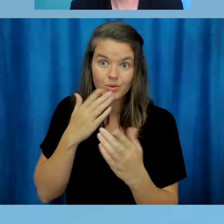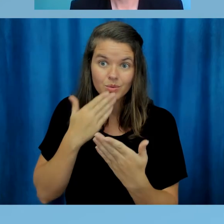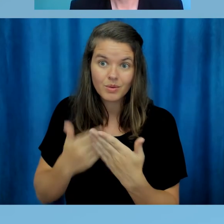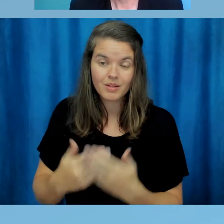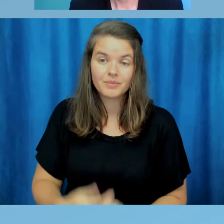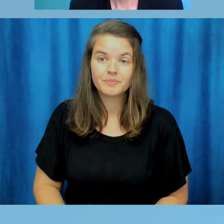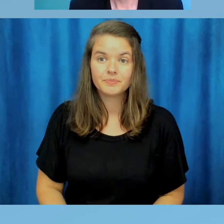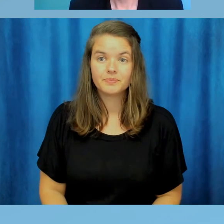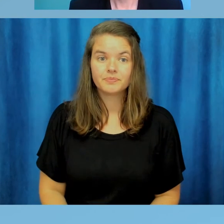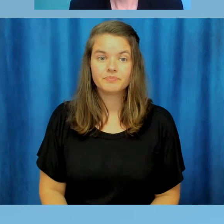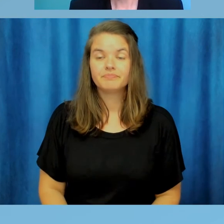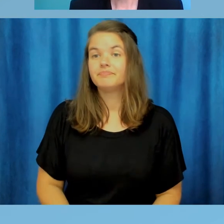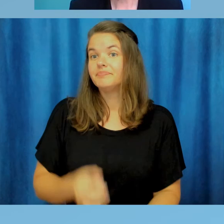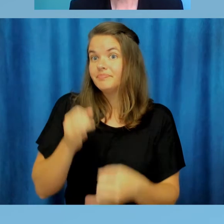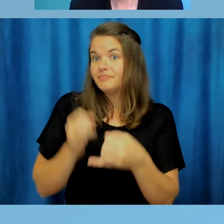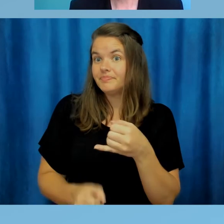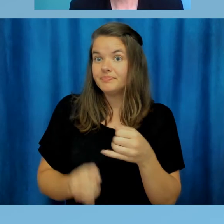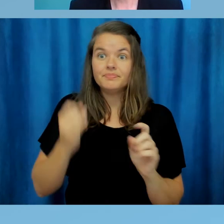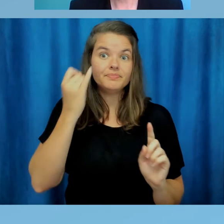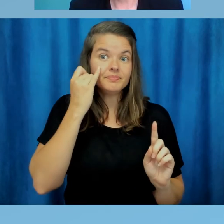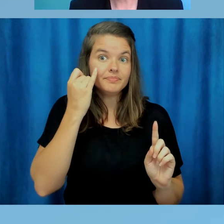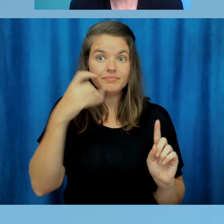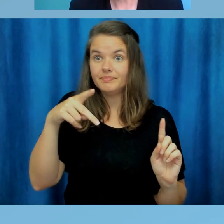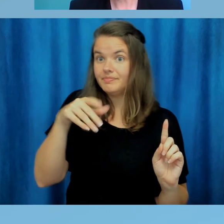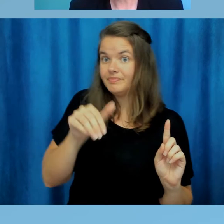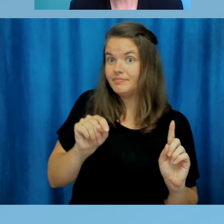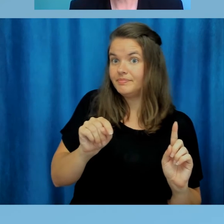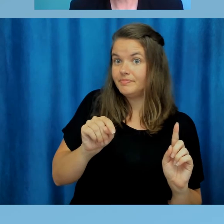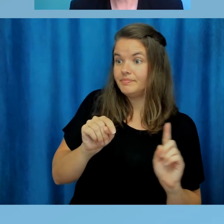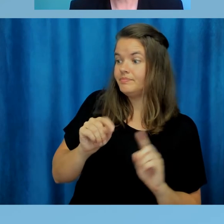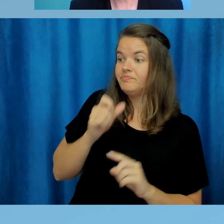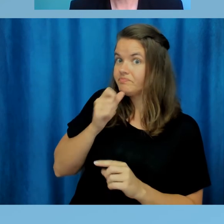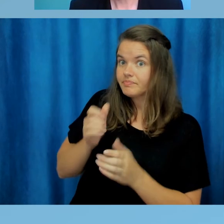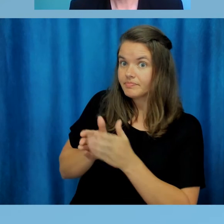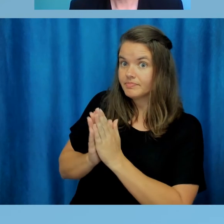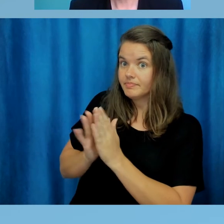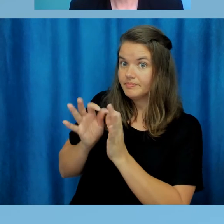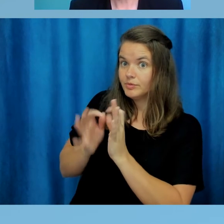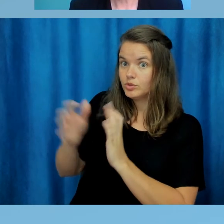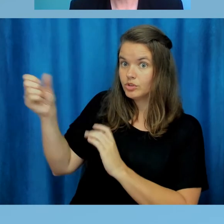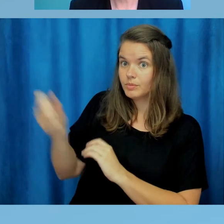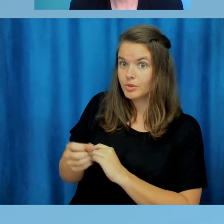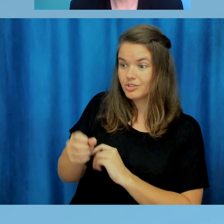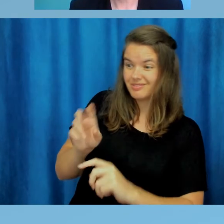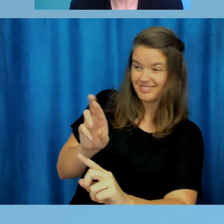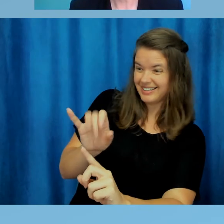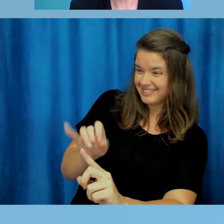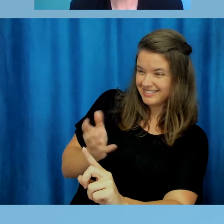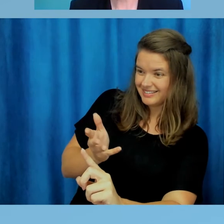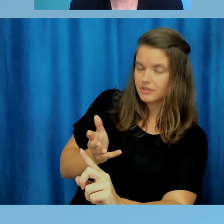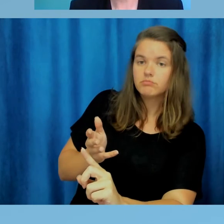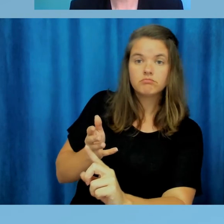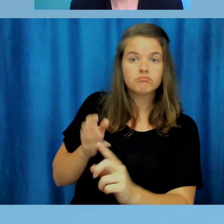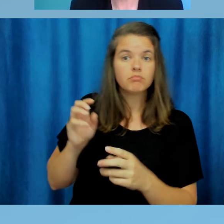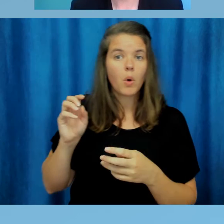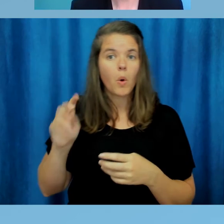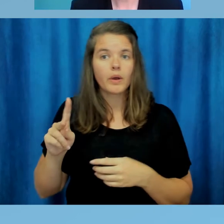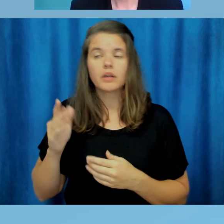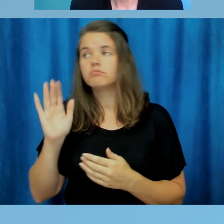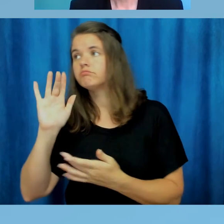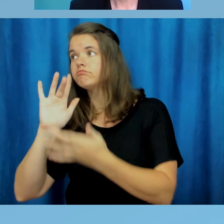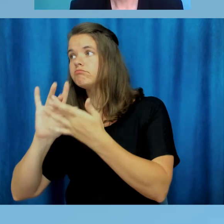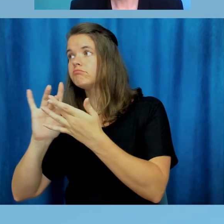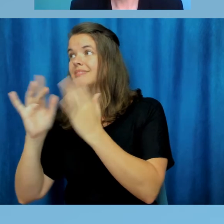well. Finally, if Pat had not requested an interpreter, it would be okay to contact technical